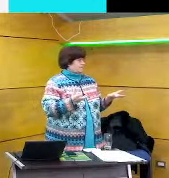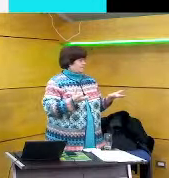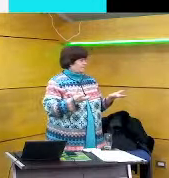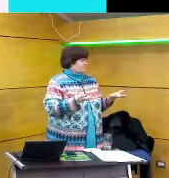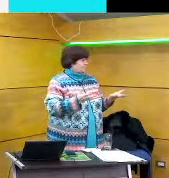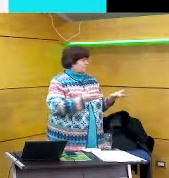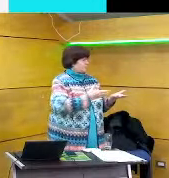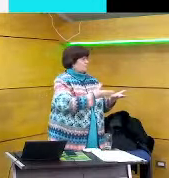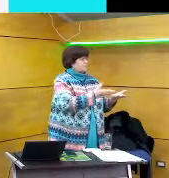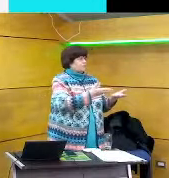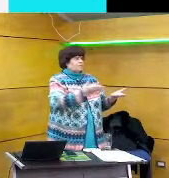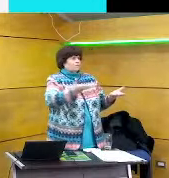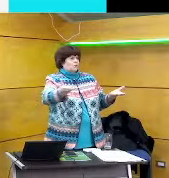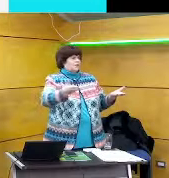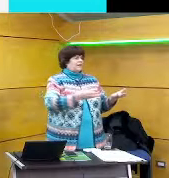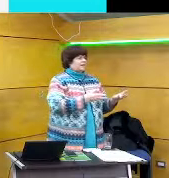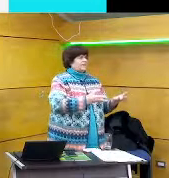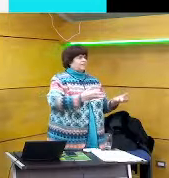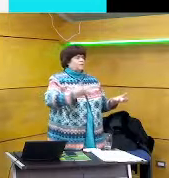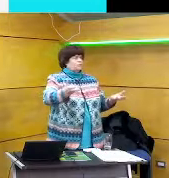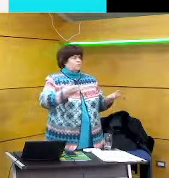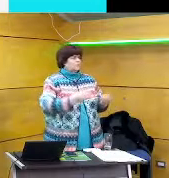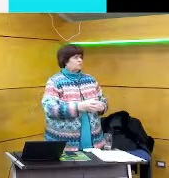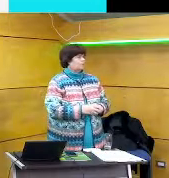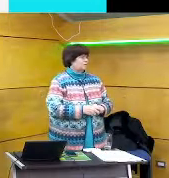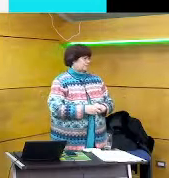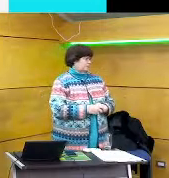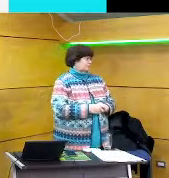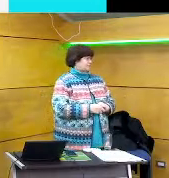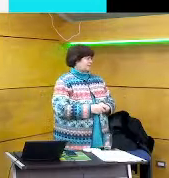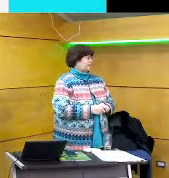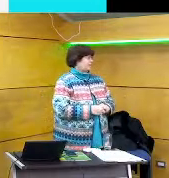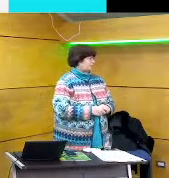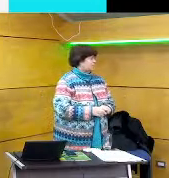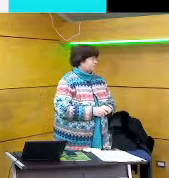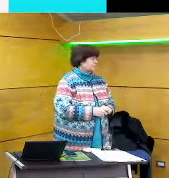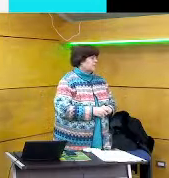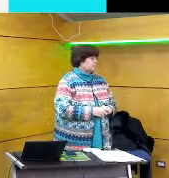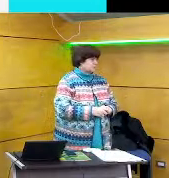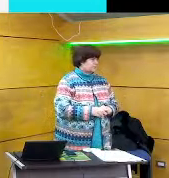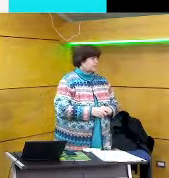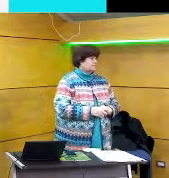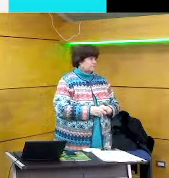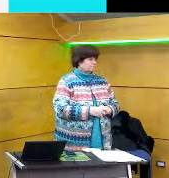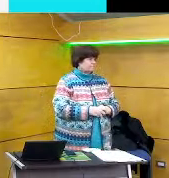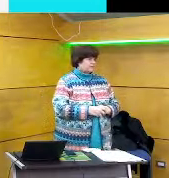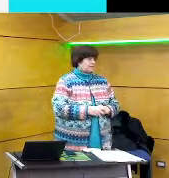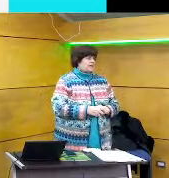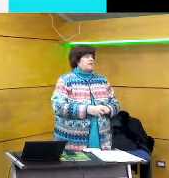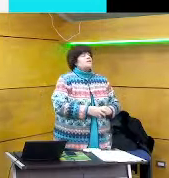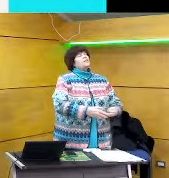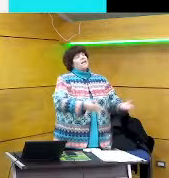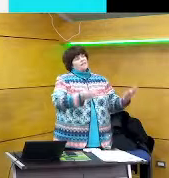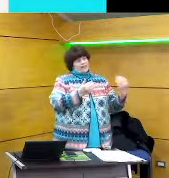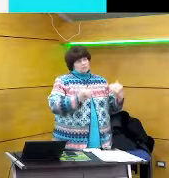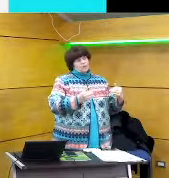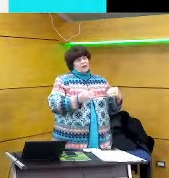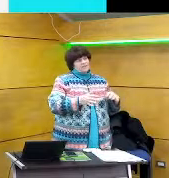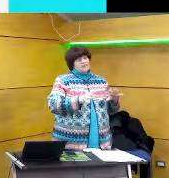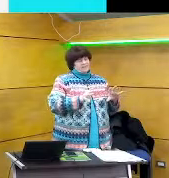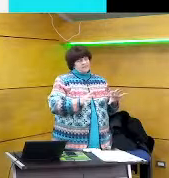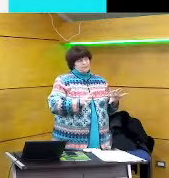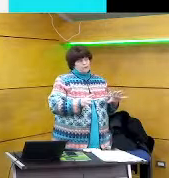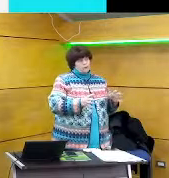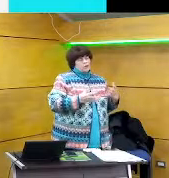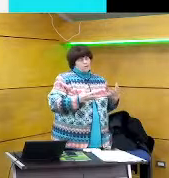it. You're just working on getting through the workbook and through your syllabus. And that's where